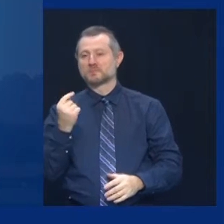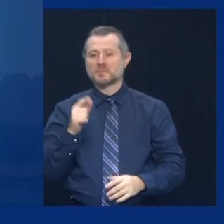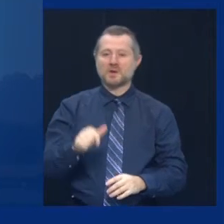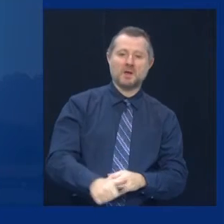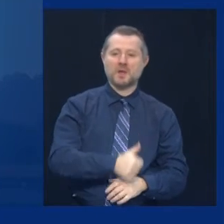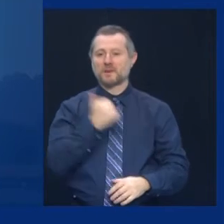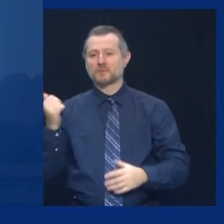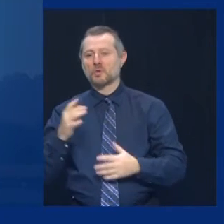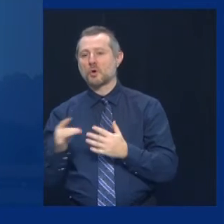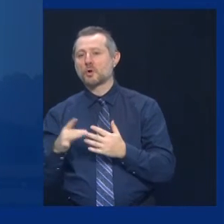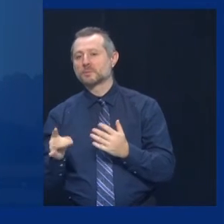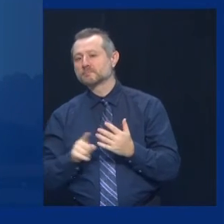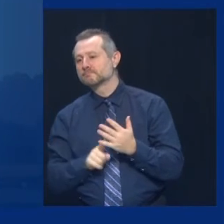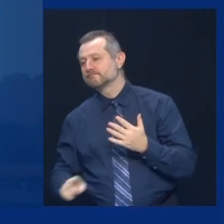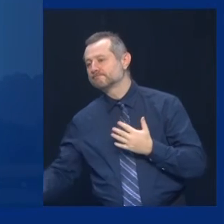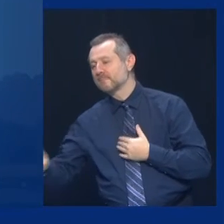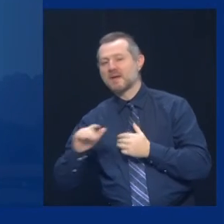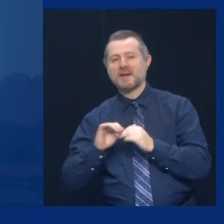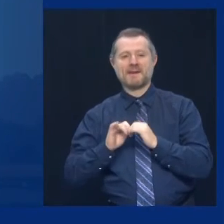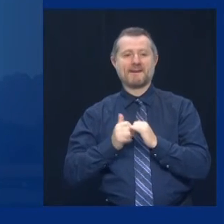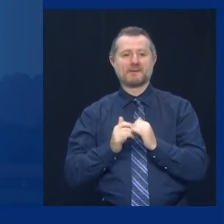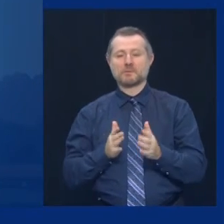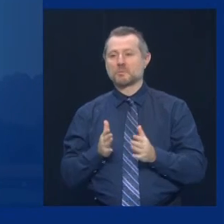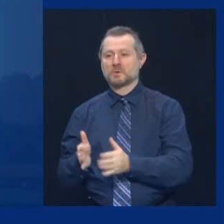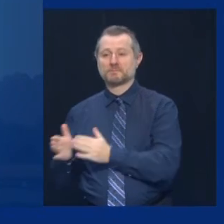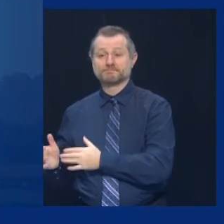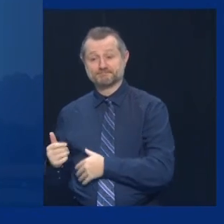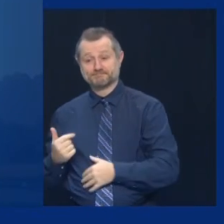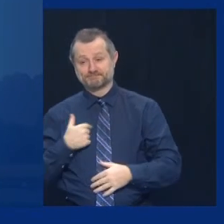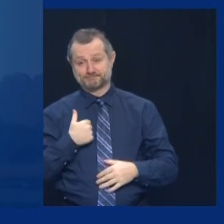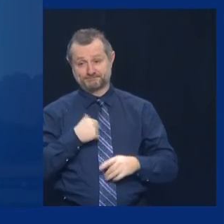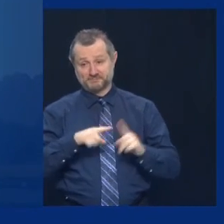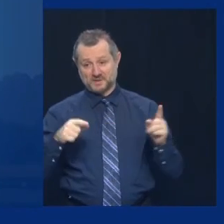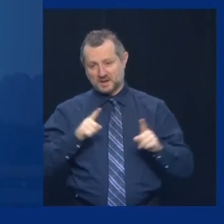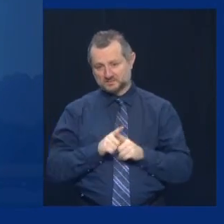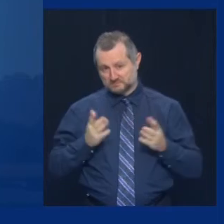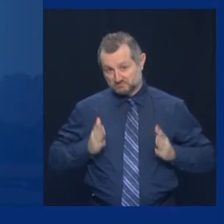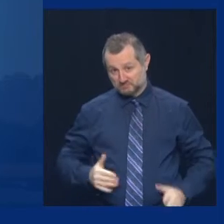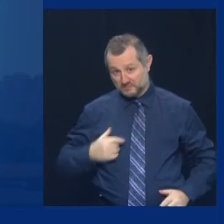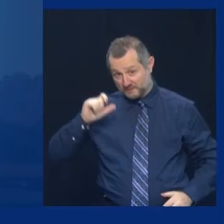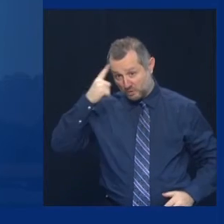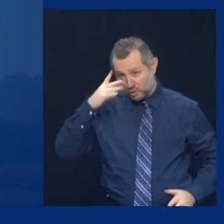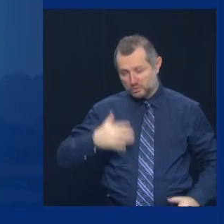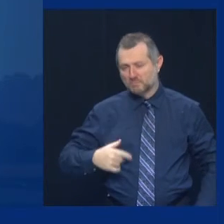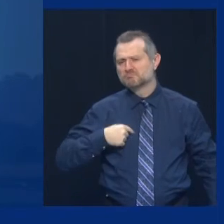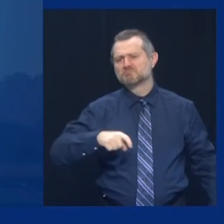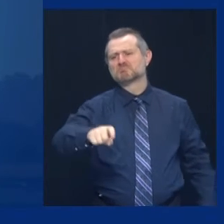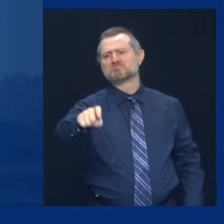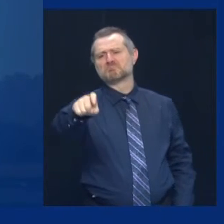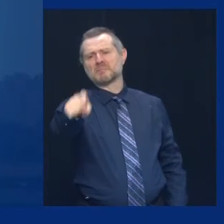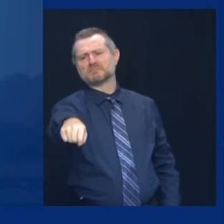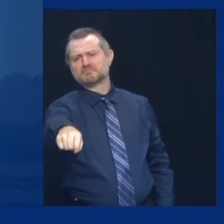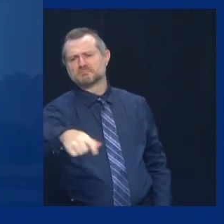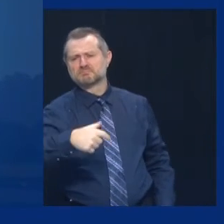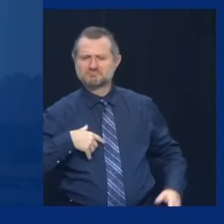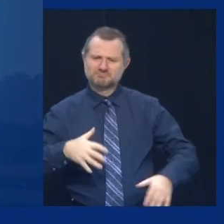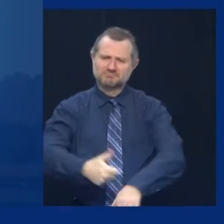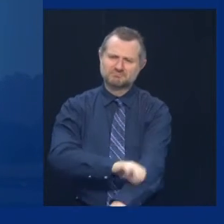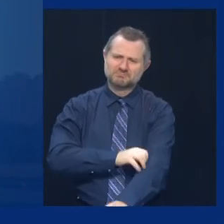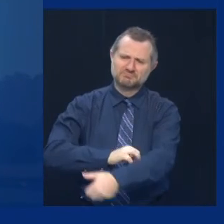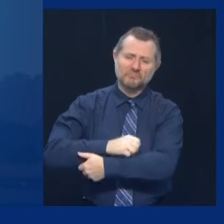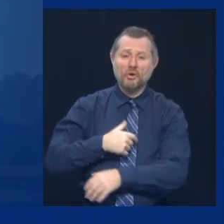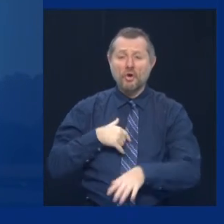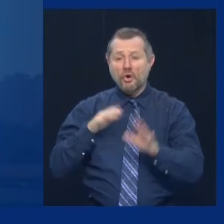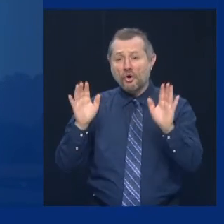options. But I would not be doing my job as governor of New York if I sat here and let the